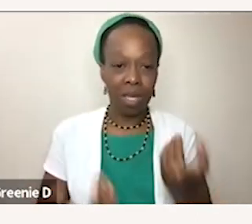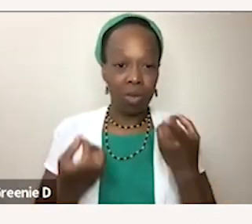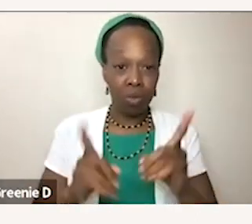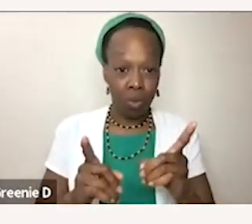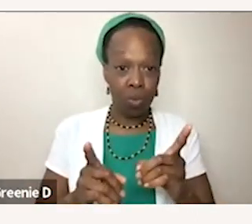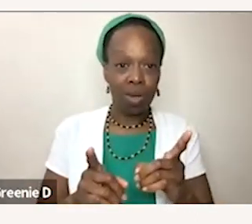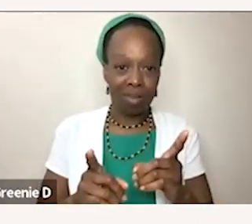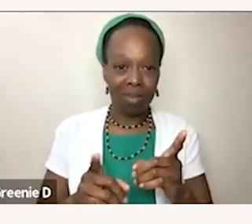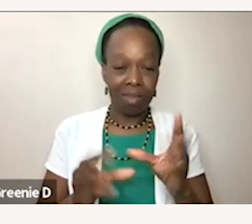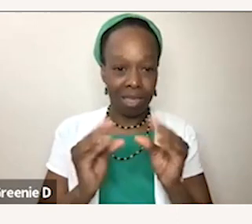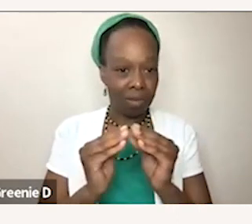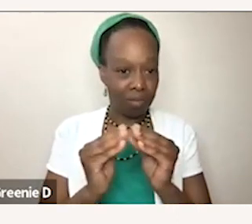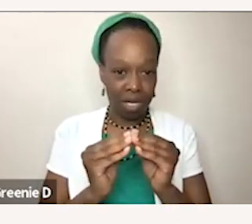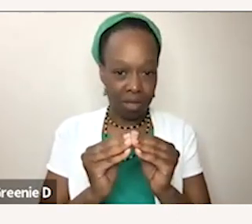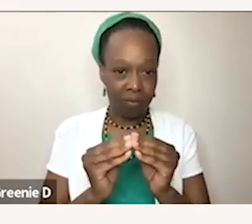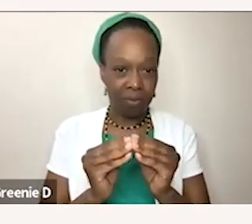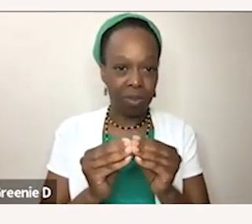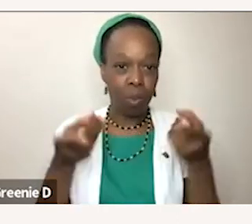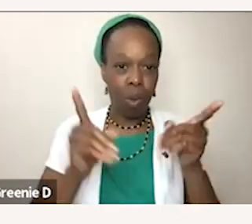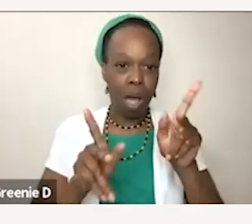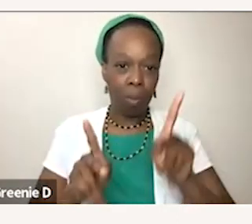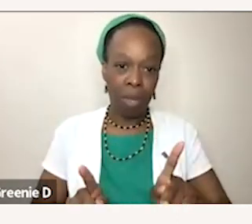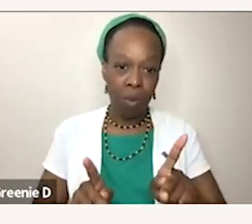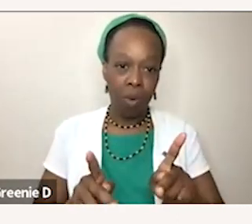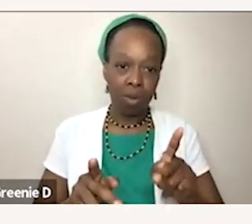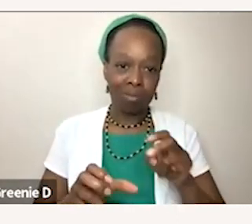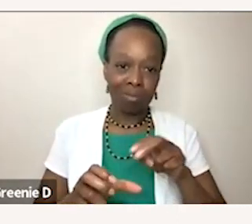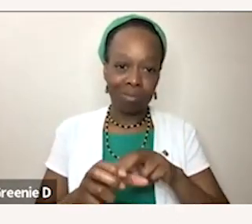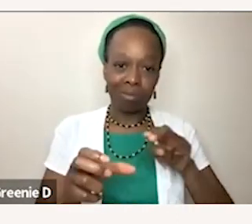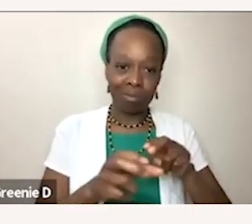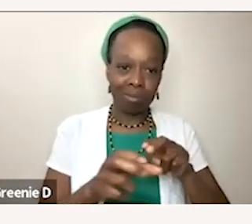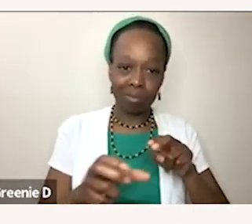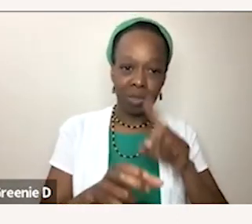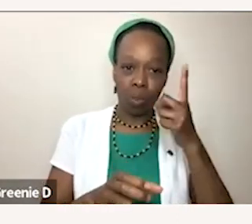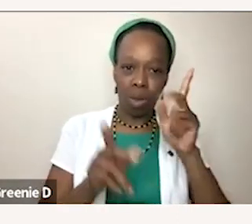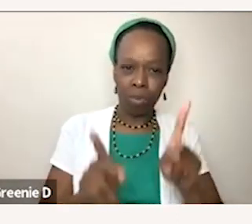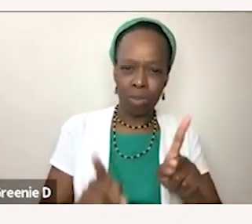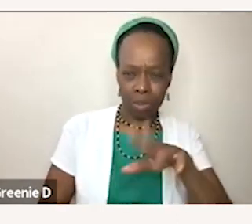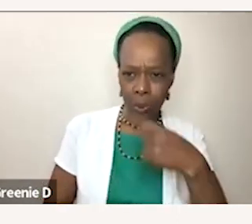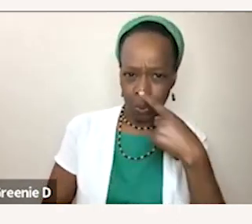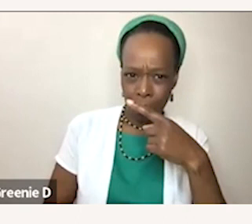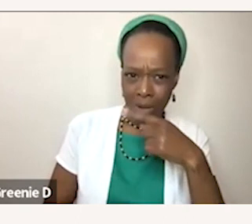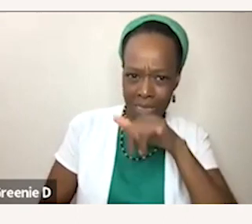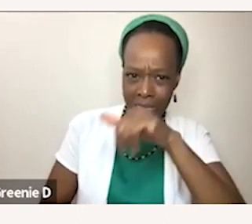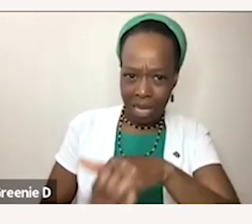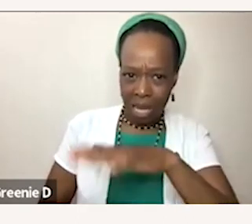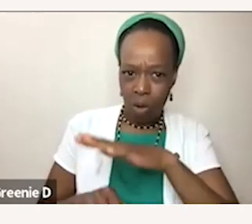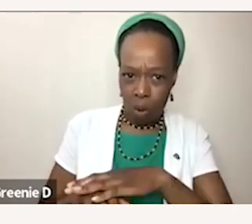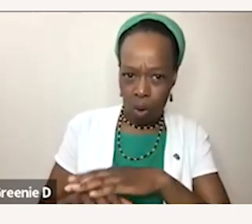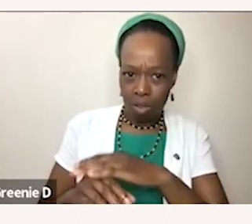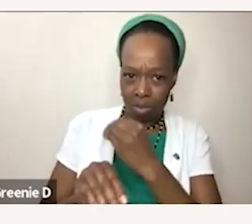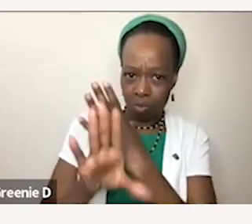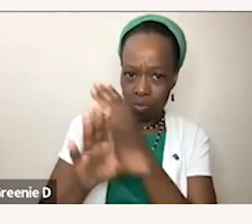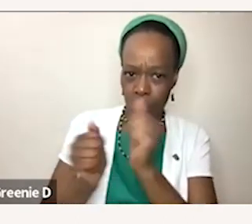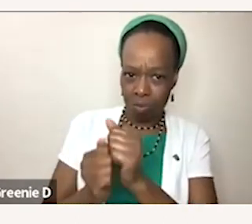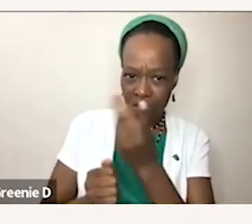the end of our meeting, as folks were signing off, she said, Jose, can I stay on with you for a couple of minutes? And this was a great opportunity of showing